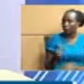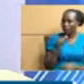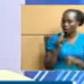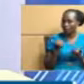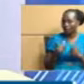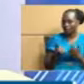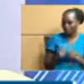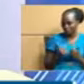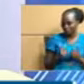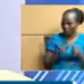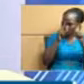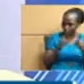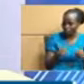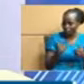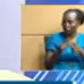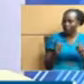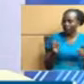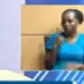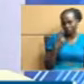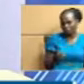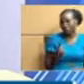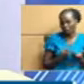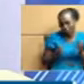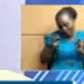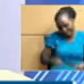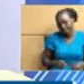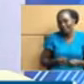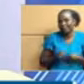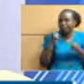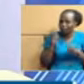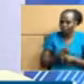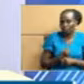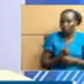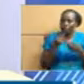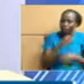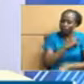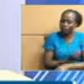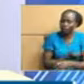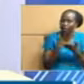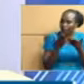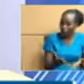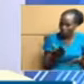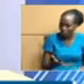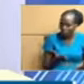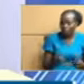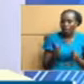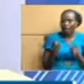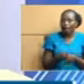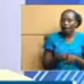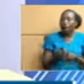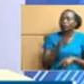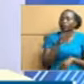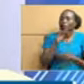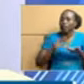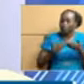yet up to there. But if you look at what we are able to do with the resources available and the partnership of the private